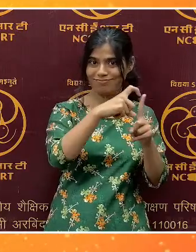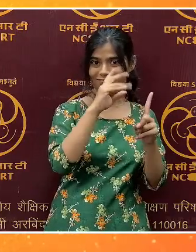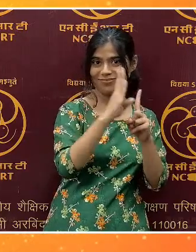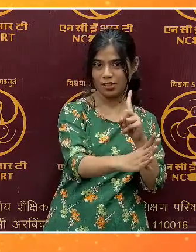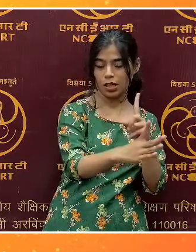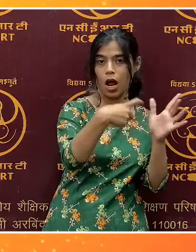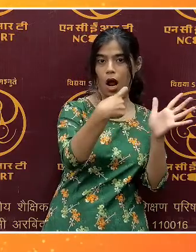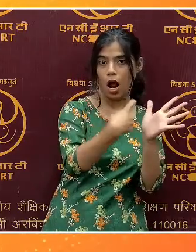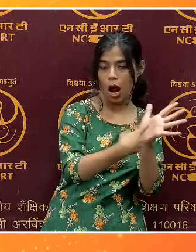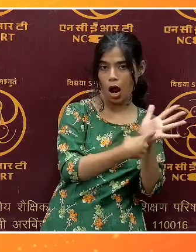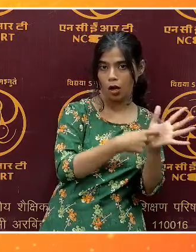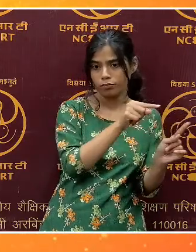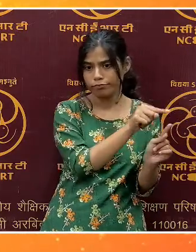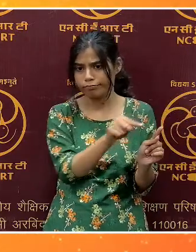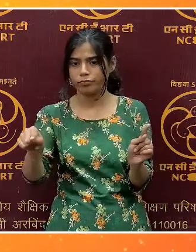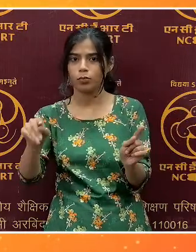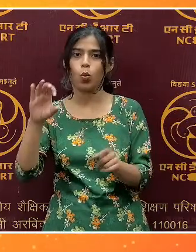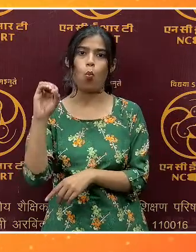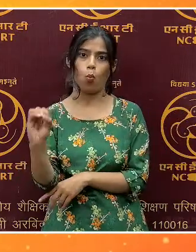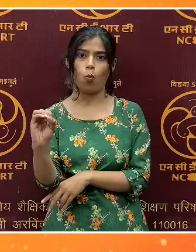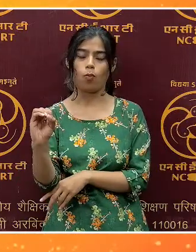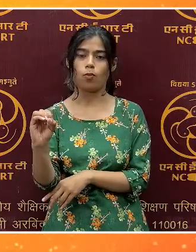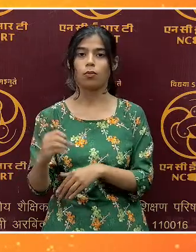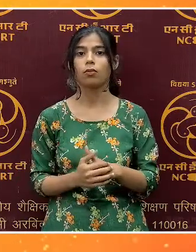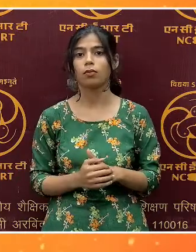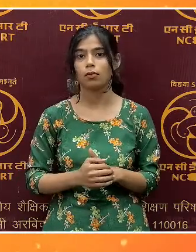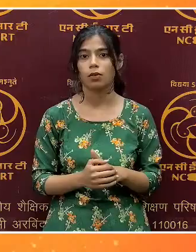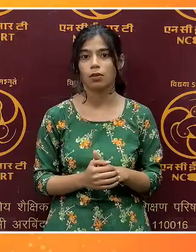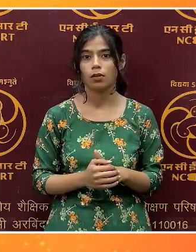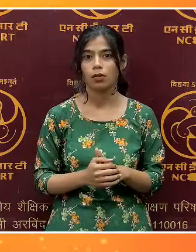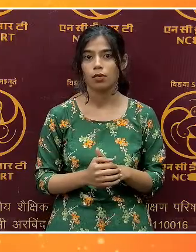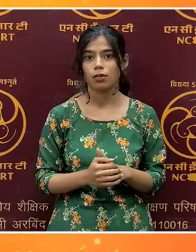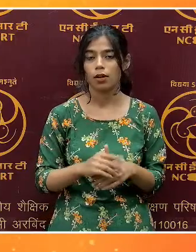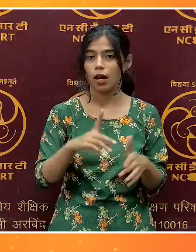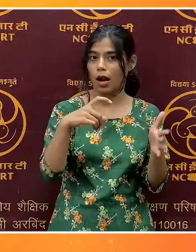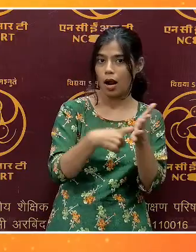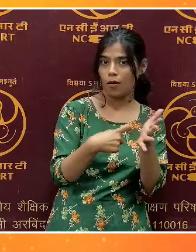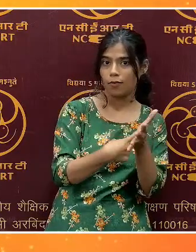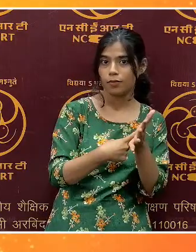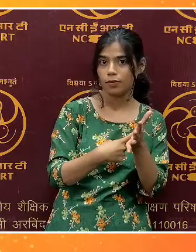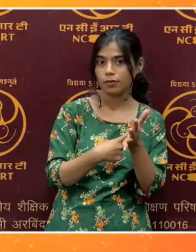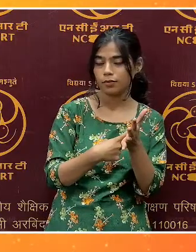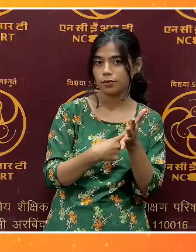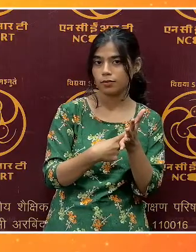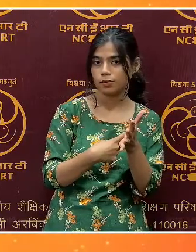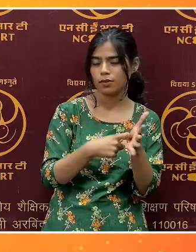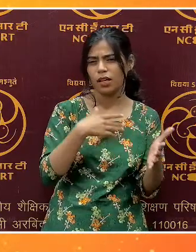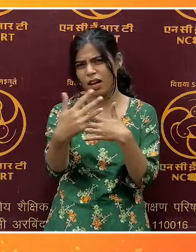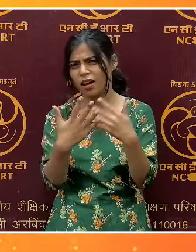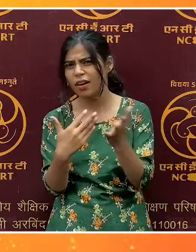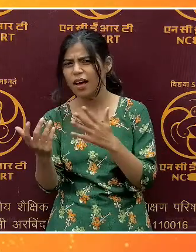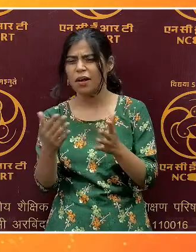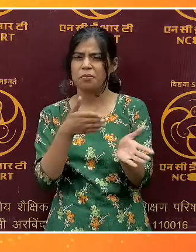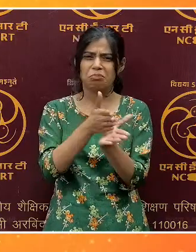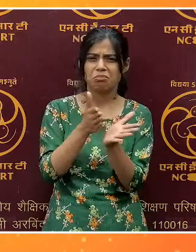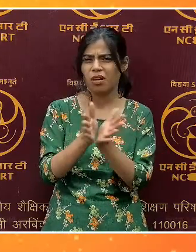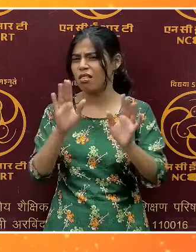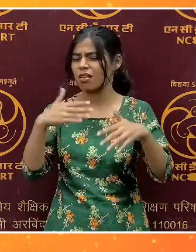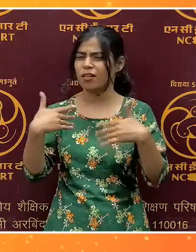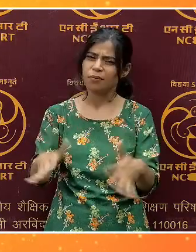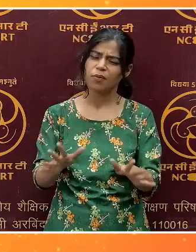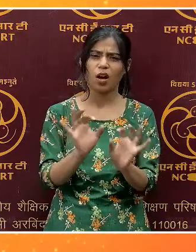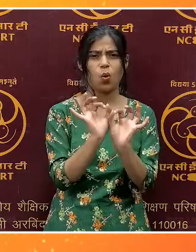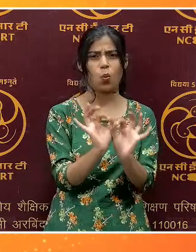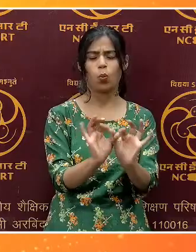O. So, every point on this circle is at a distance r. So, if particle can be anywhere, we cannot specify its